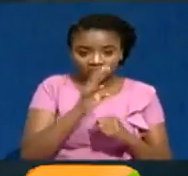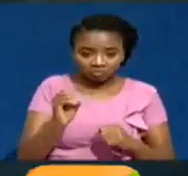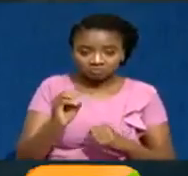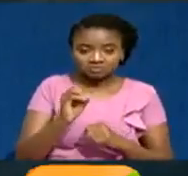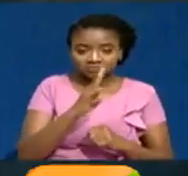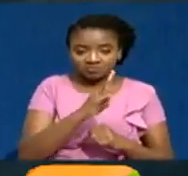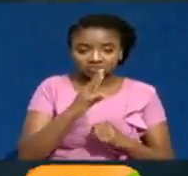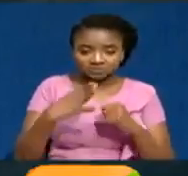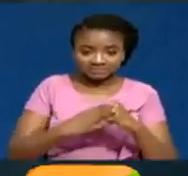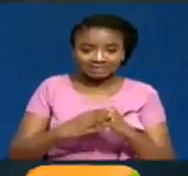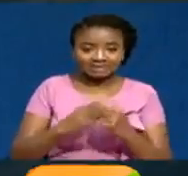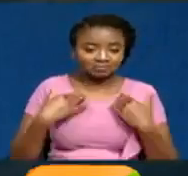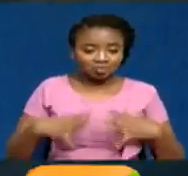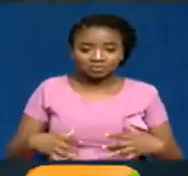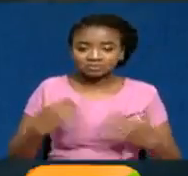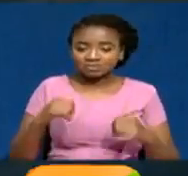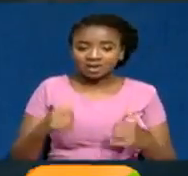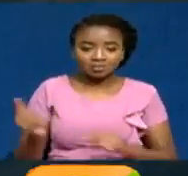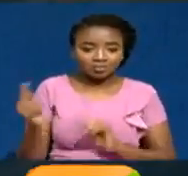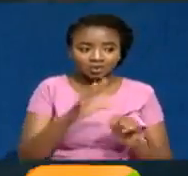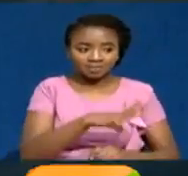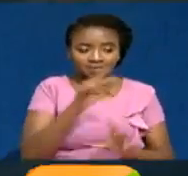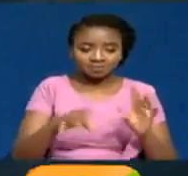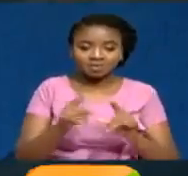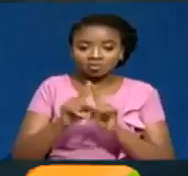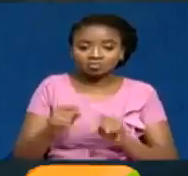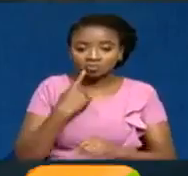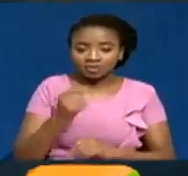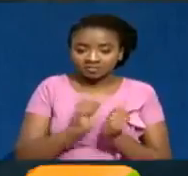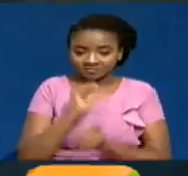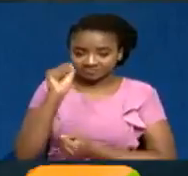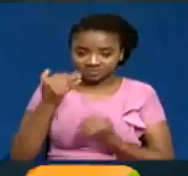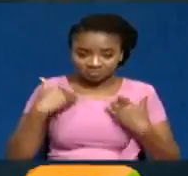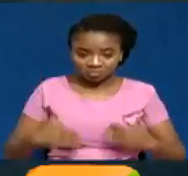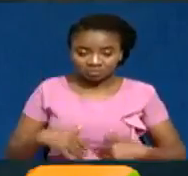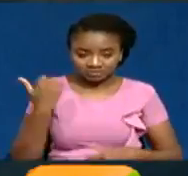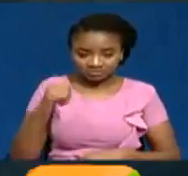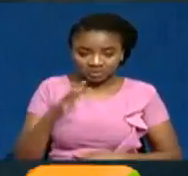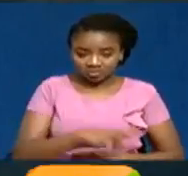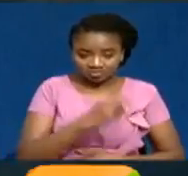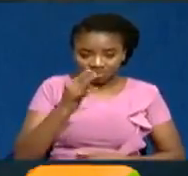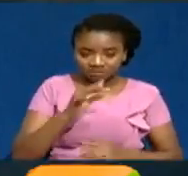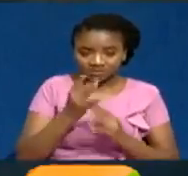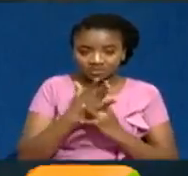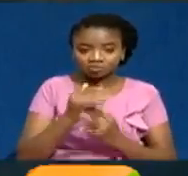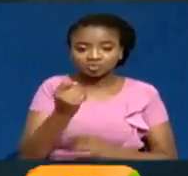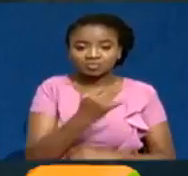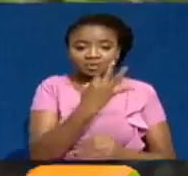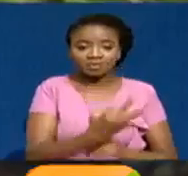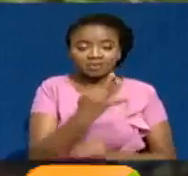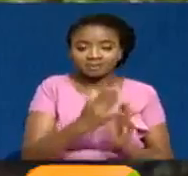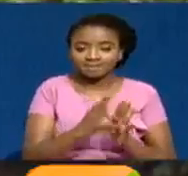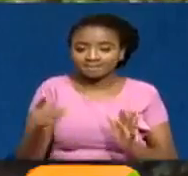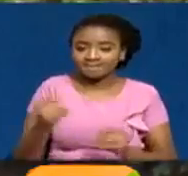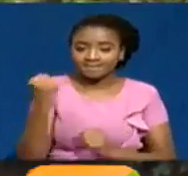between November to December 2020, while 115 bodies have been unclaimed between March to May